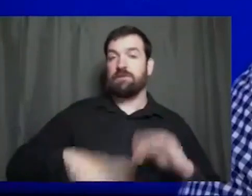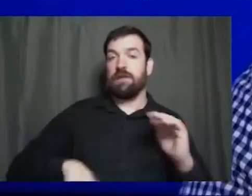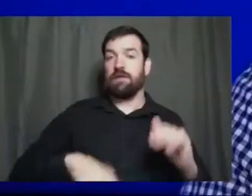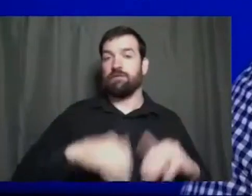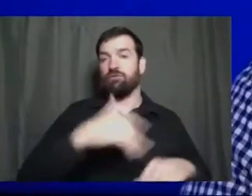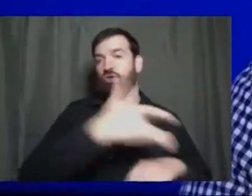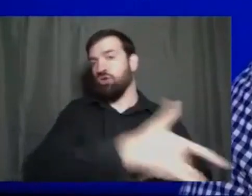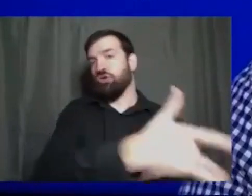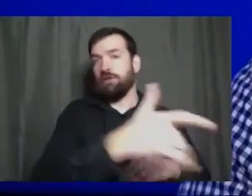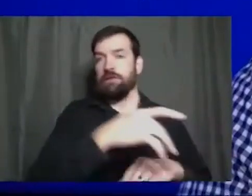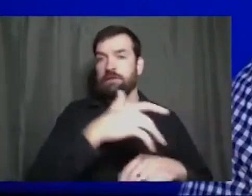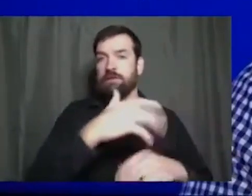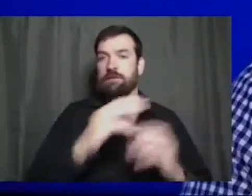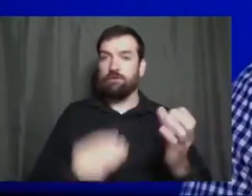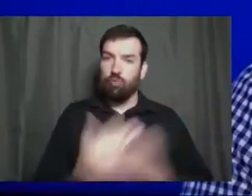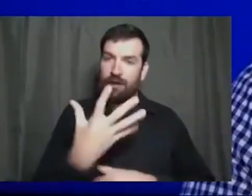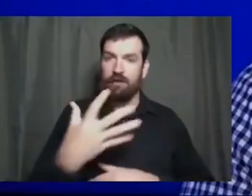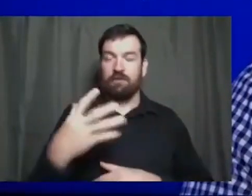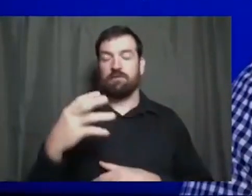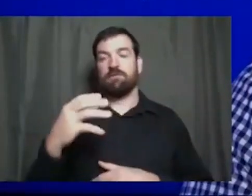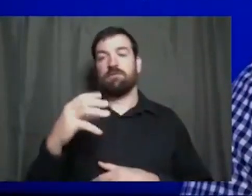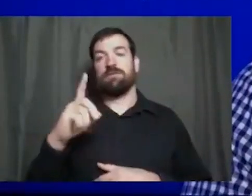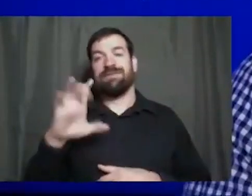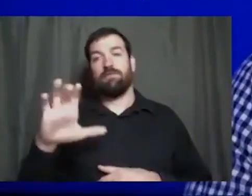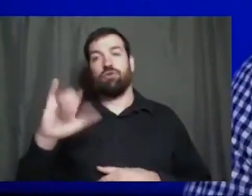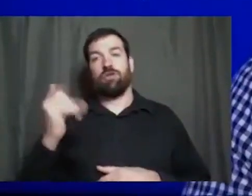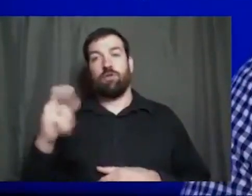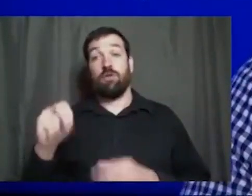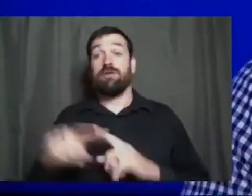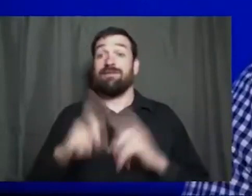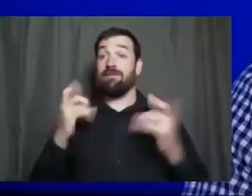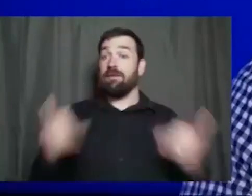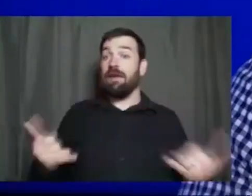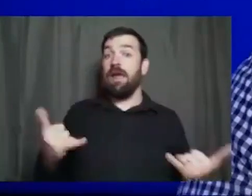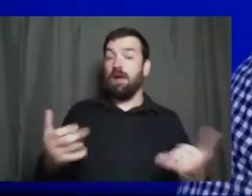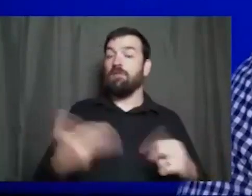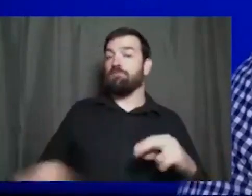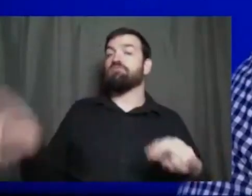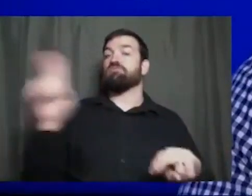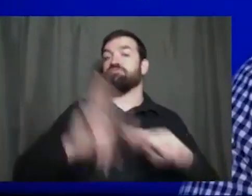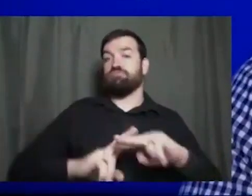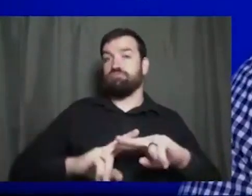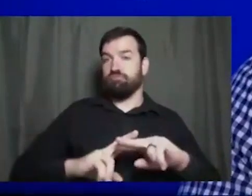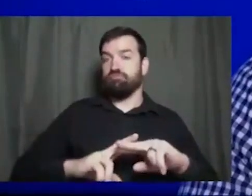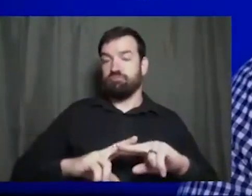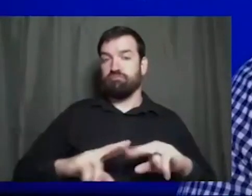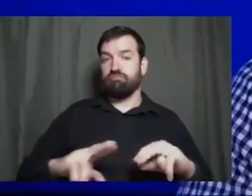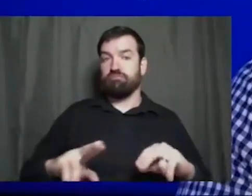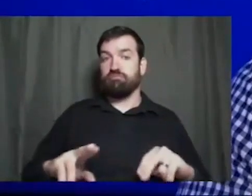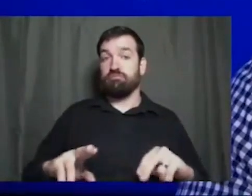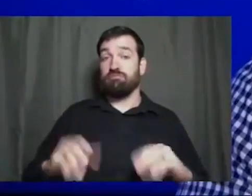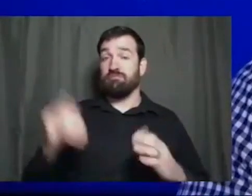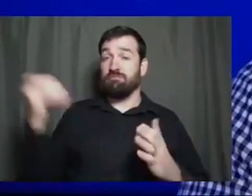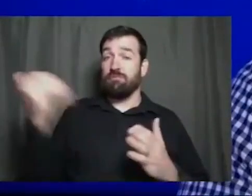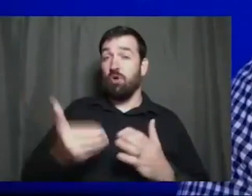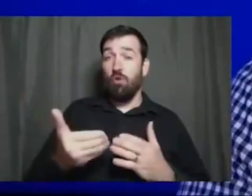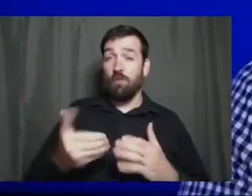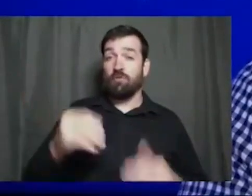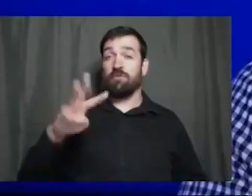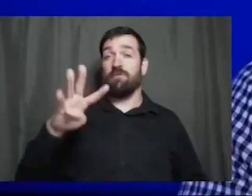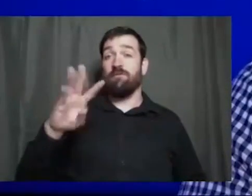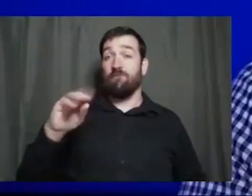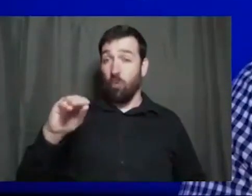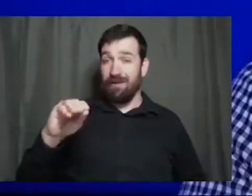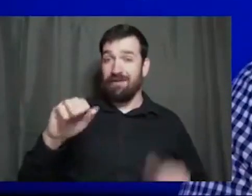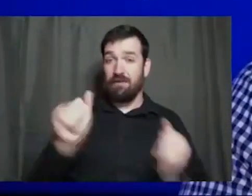in December and January. We have seen them spike up a bit, especially now that we have almost 40 patients with active disease